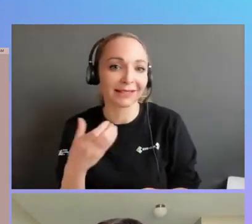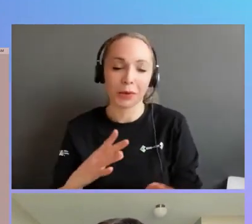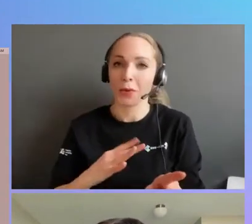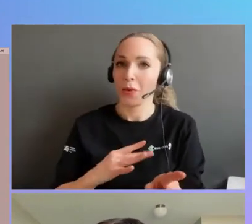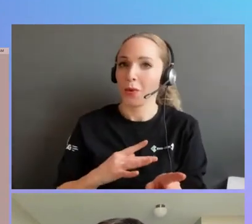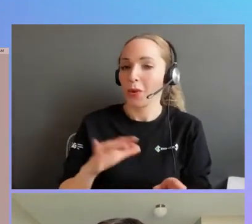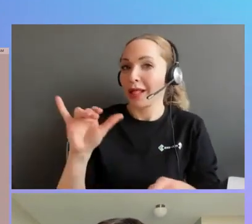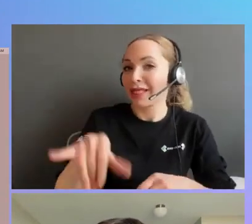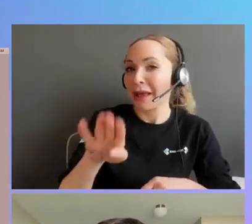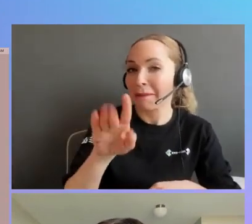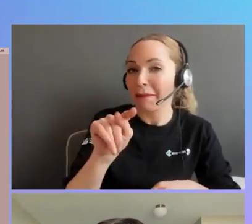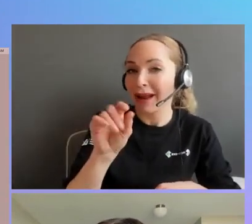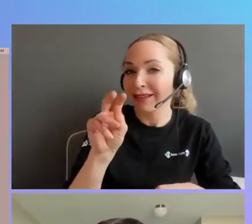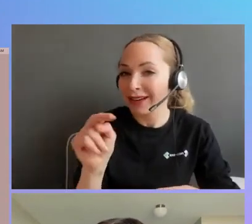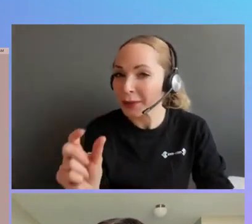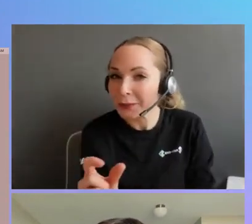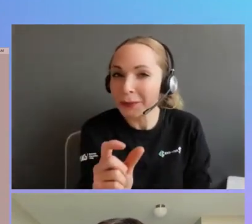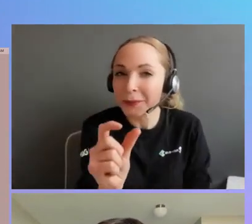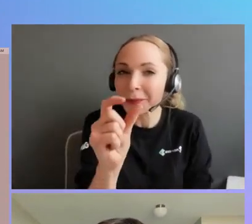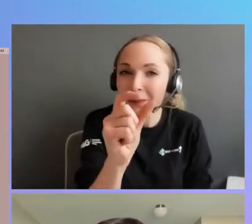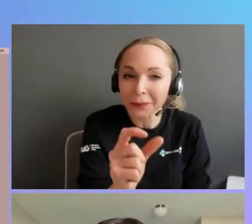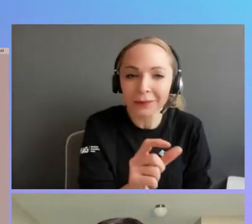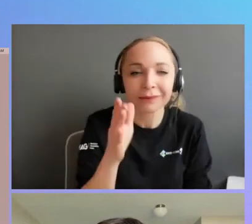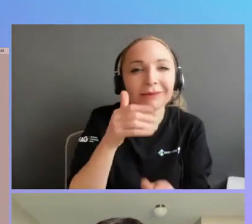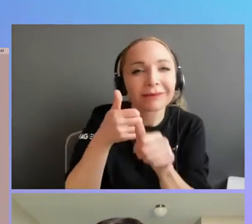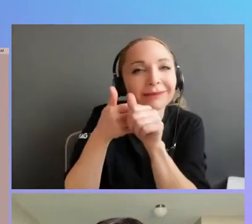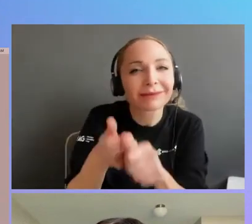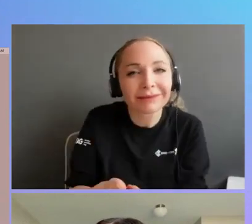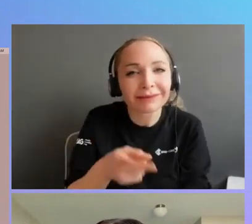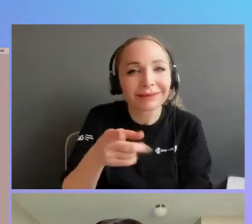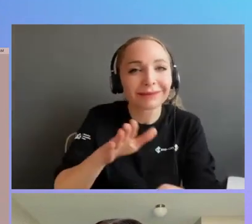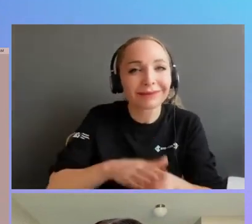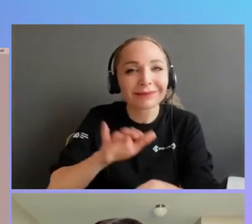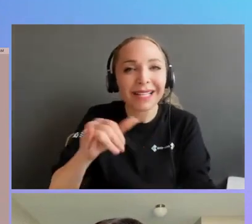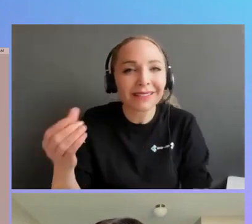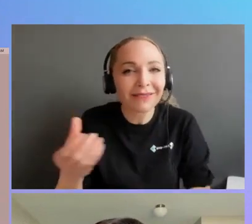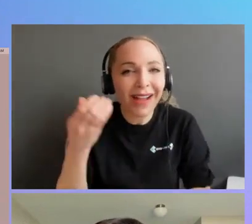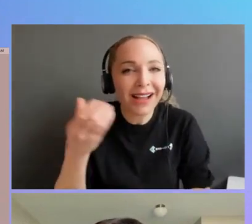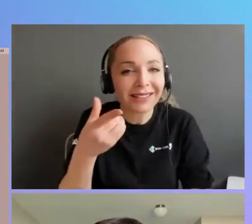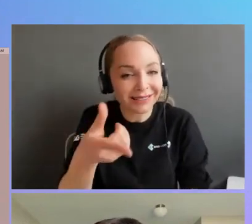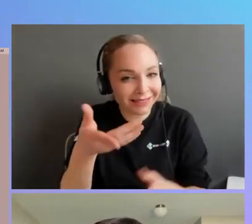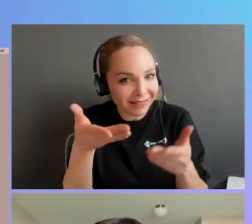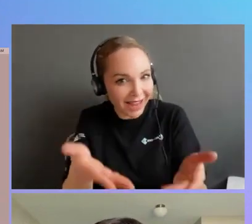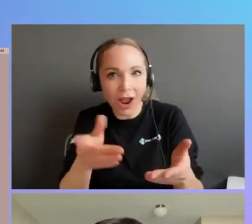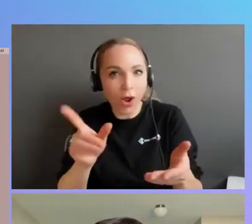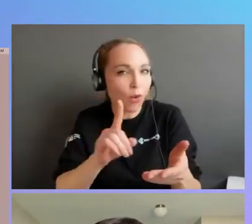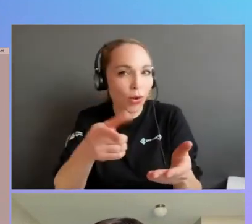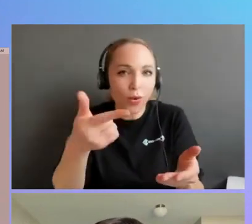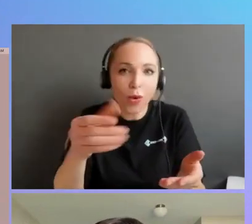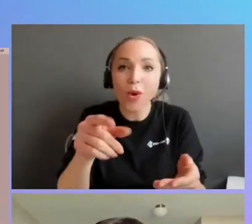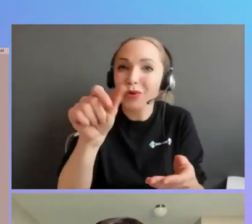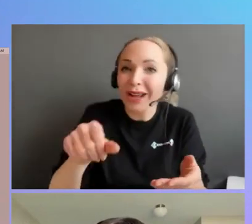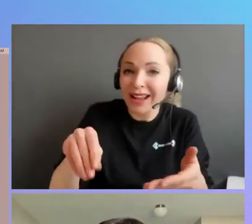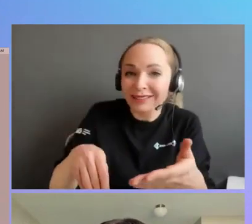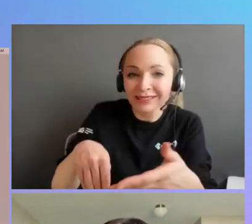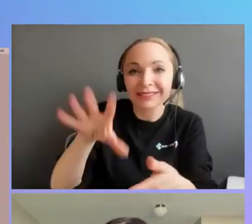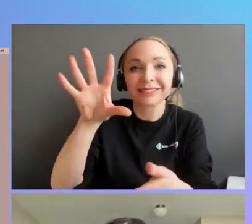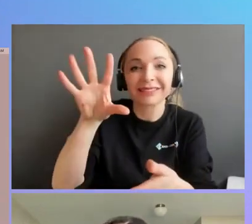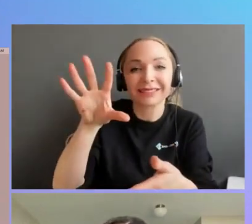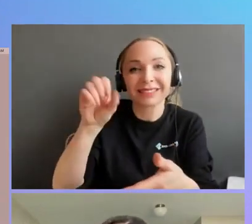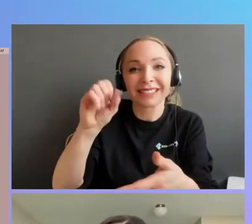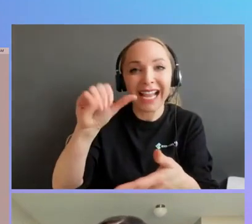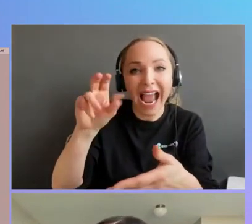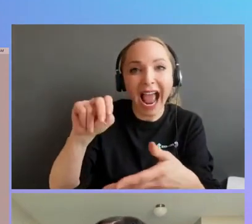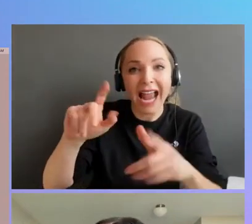button actually follows you around the device. You can see that it's present no matter where I go. And I can scan any screen on the device for accessibility issues.